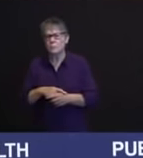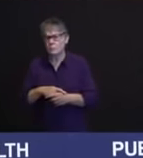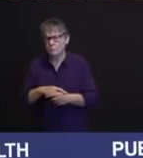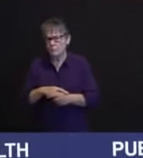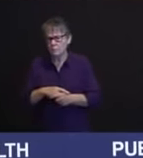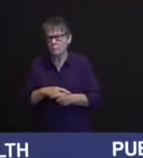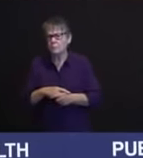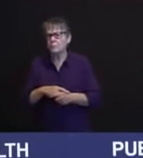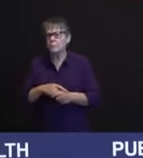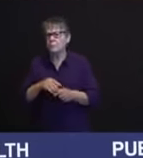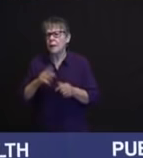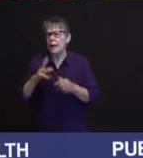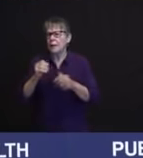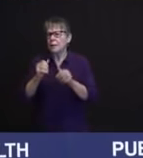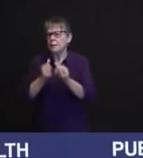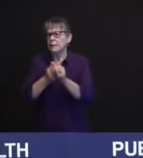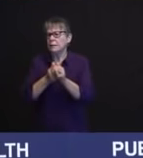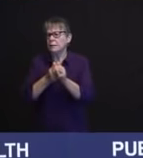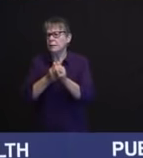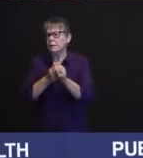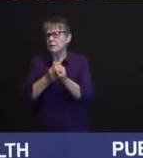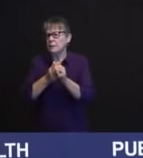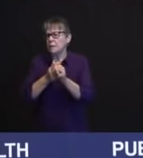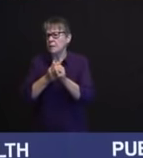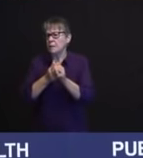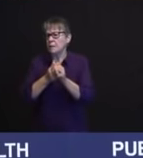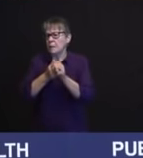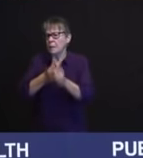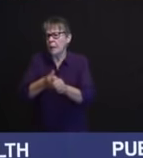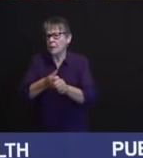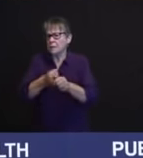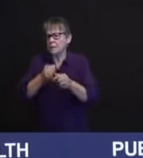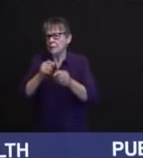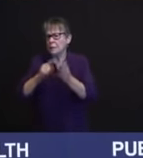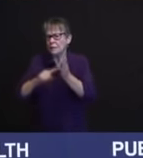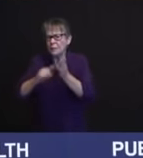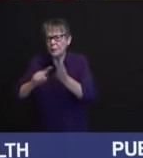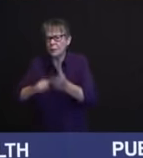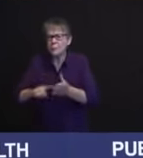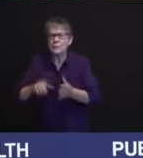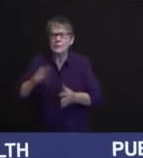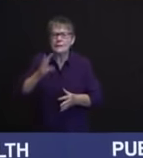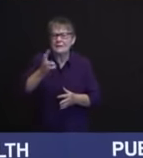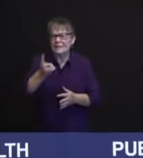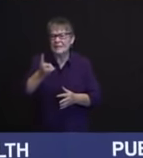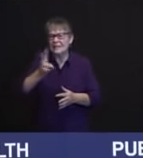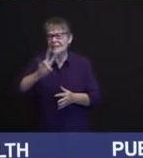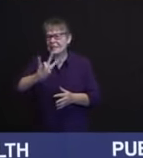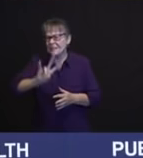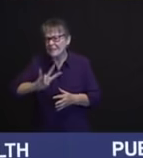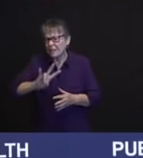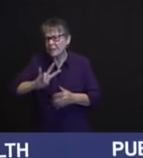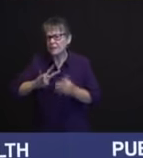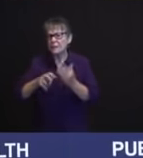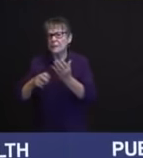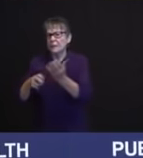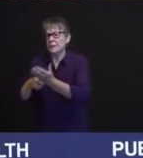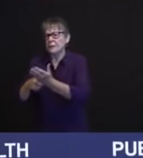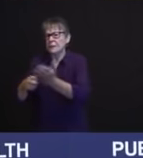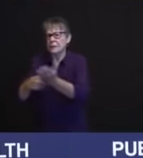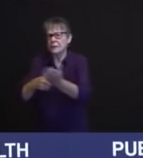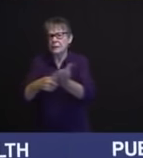night, where they cited 11 licensed establishments for EO violations, which were a combination of failure to